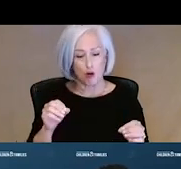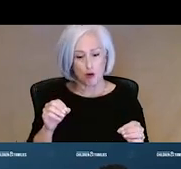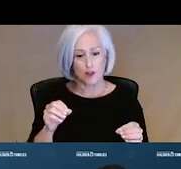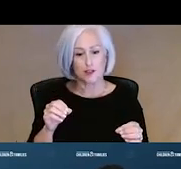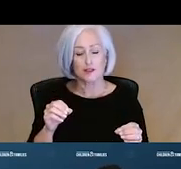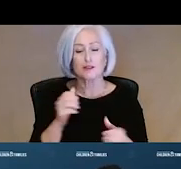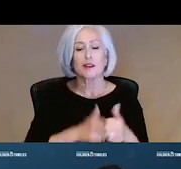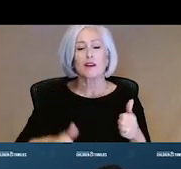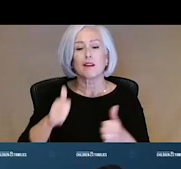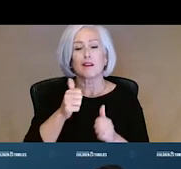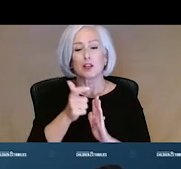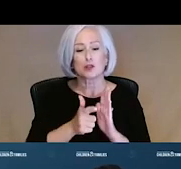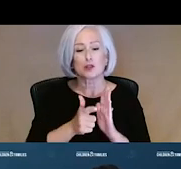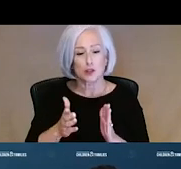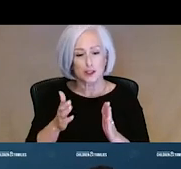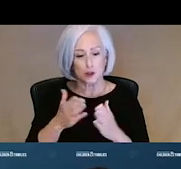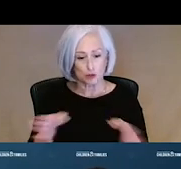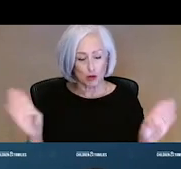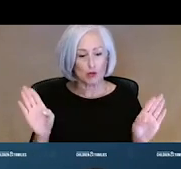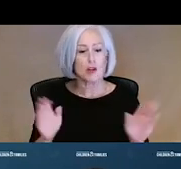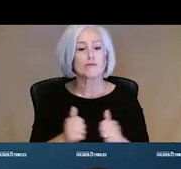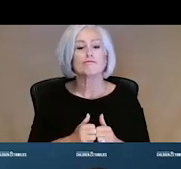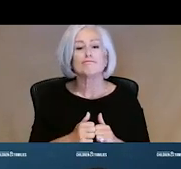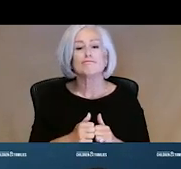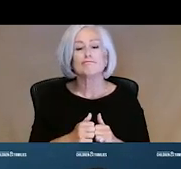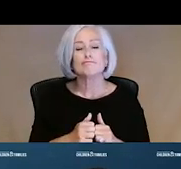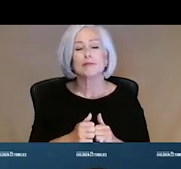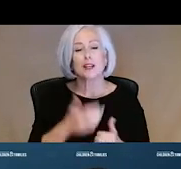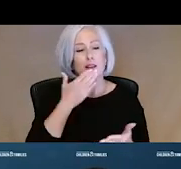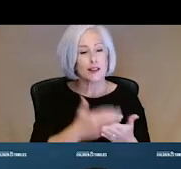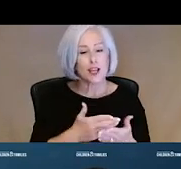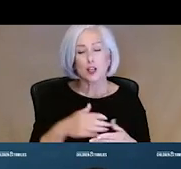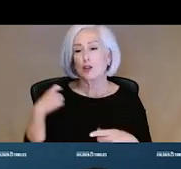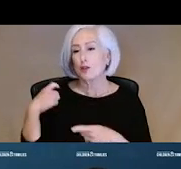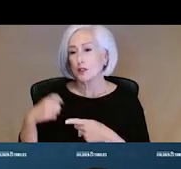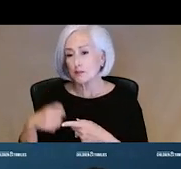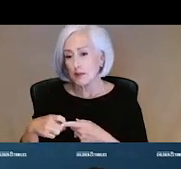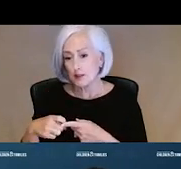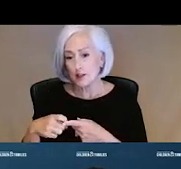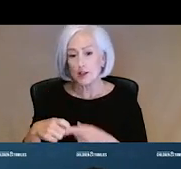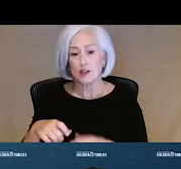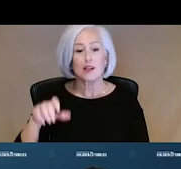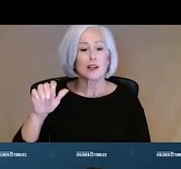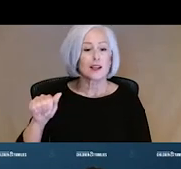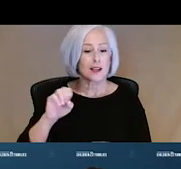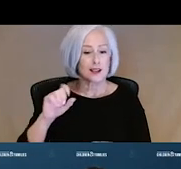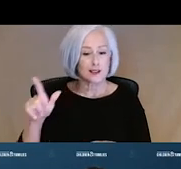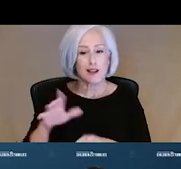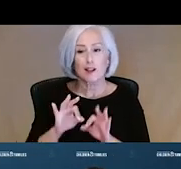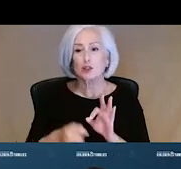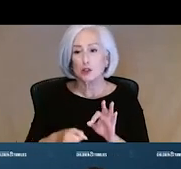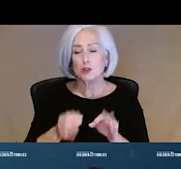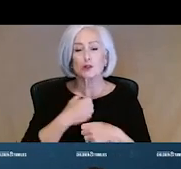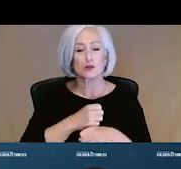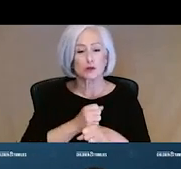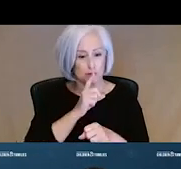grantee perspective. I also want to thank the Spanish and ACF interpreters for making our webinar accessible today, and to our